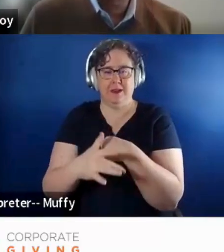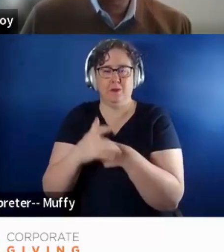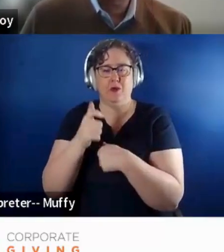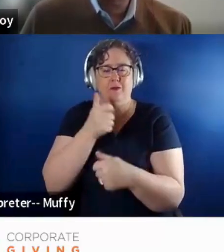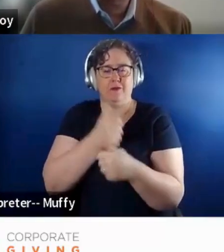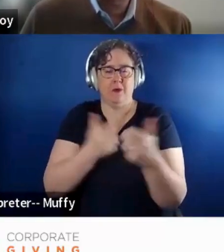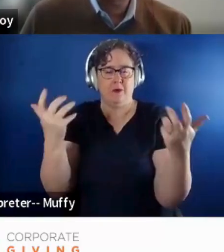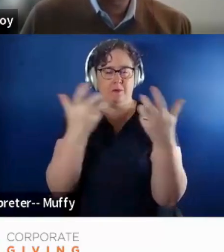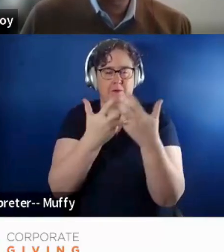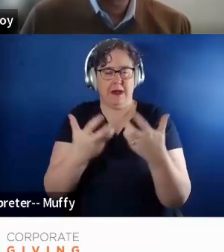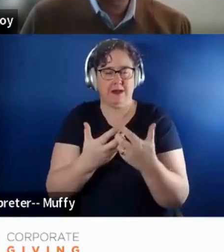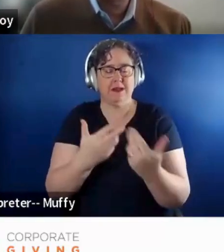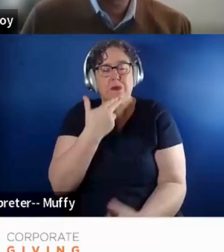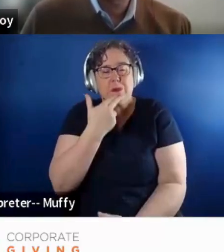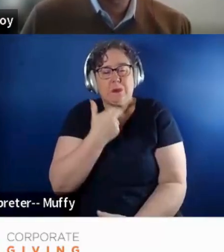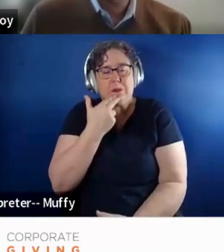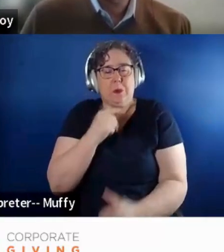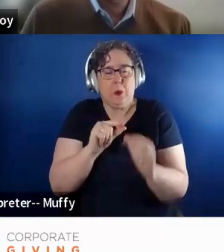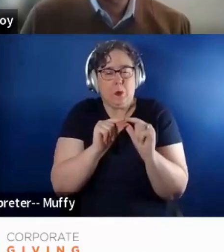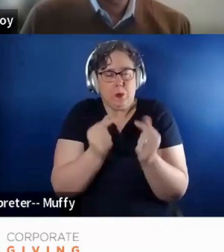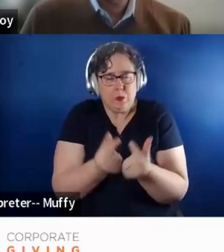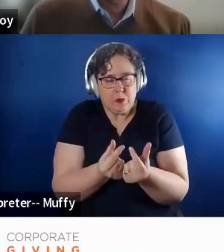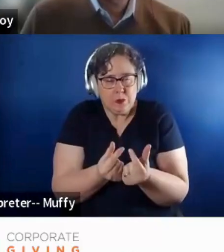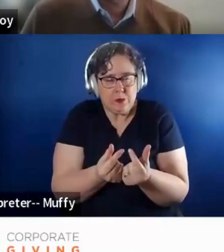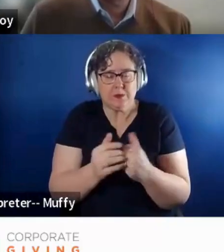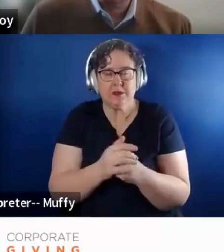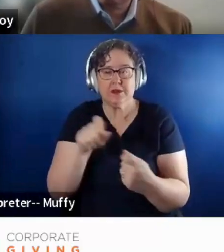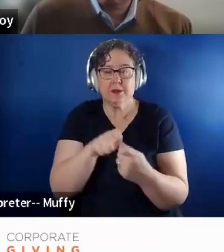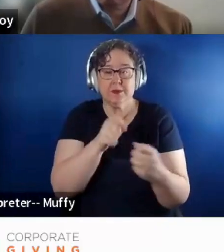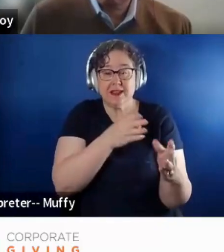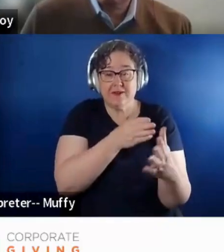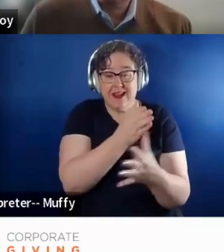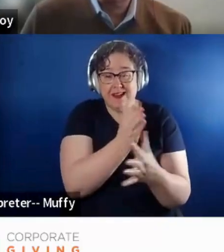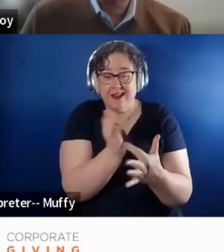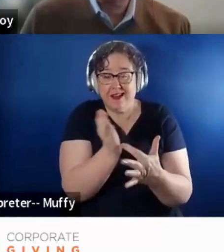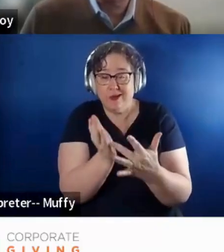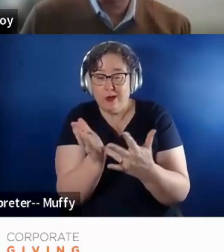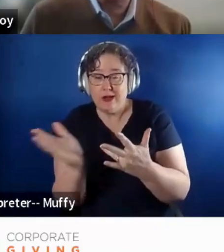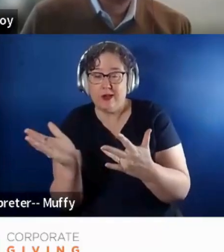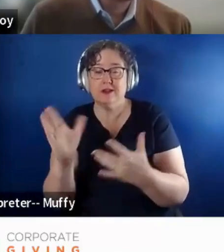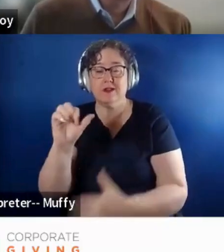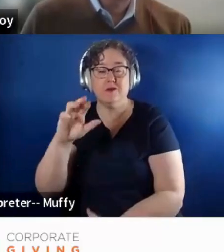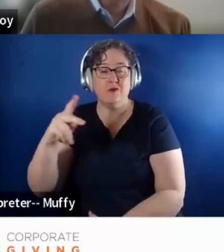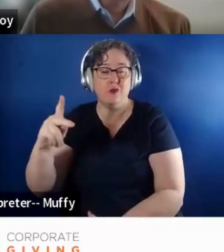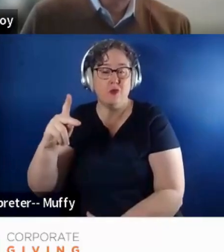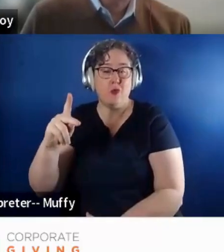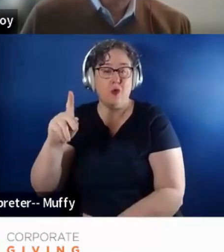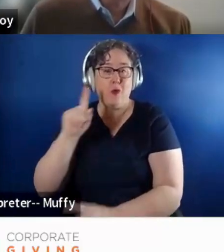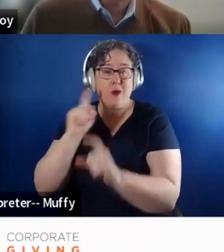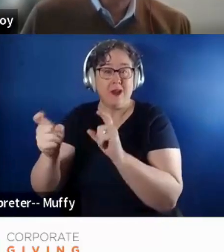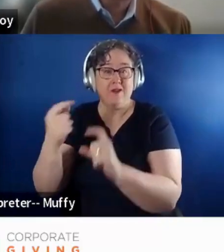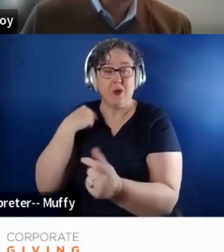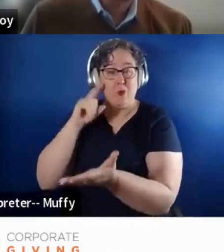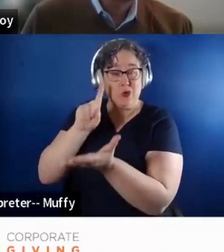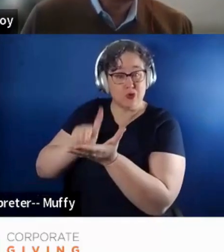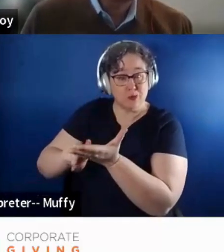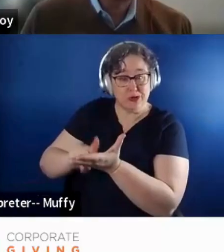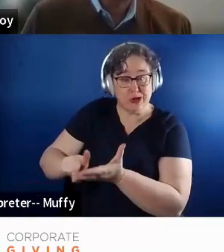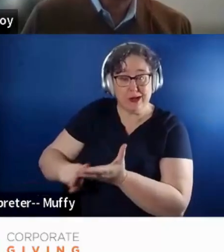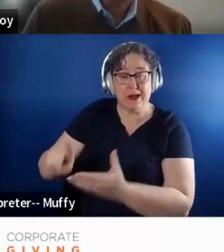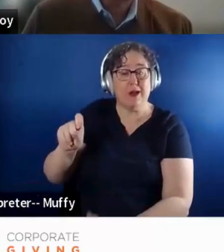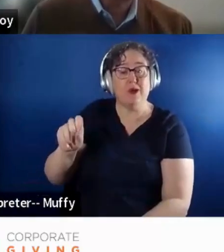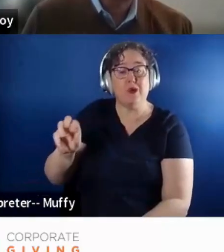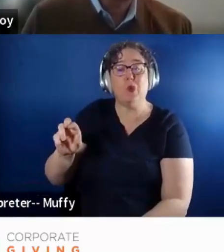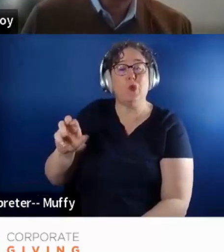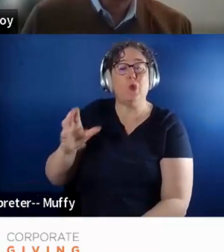for smaller groups like that. Are there specific areas of corporate giving that we should investigate? Or what would